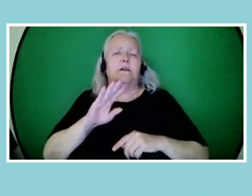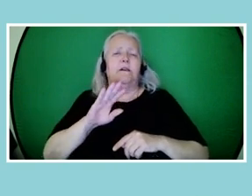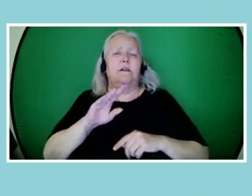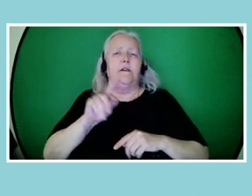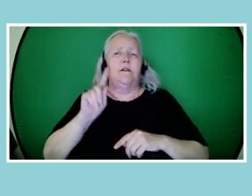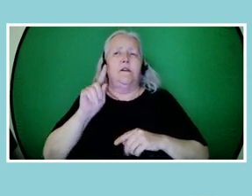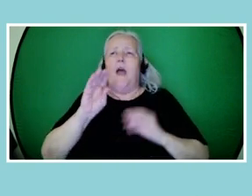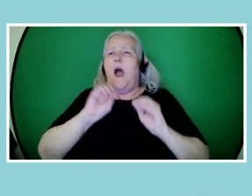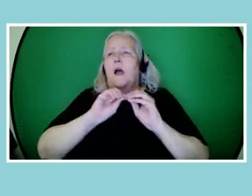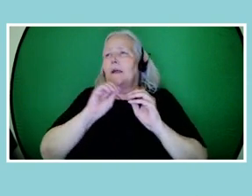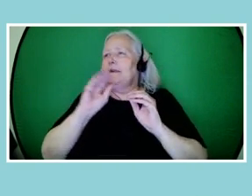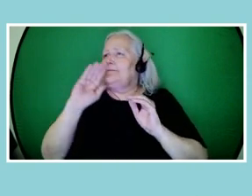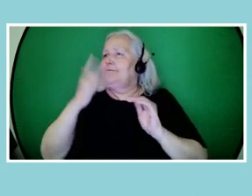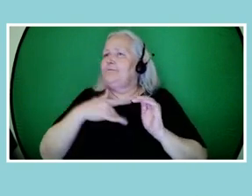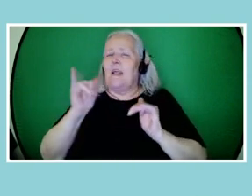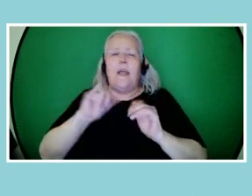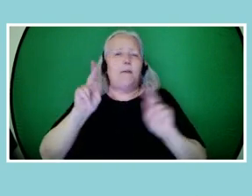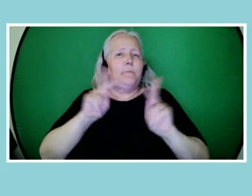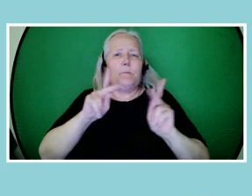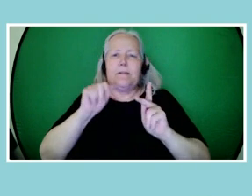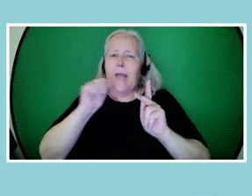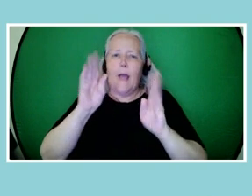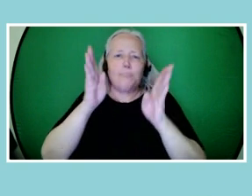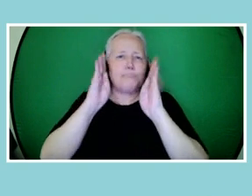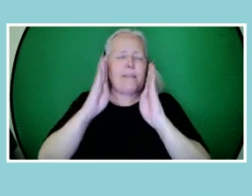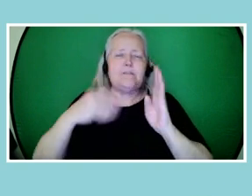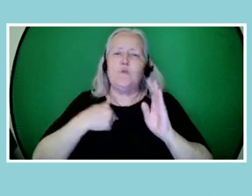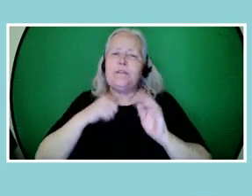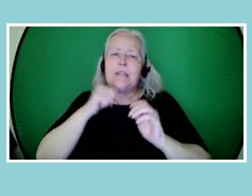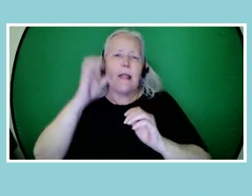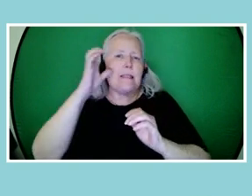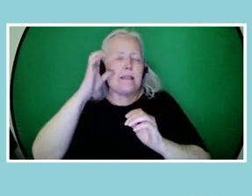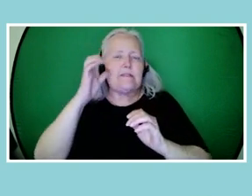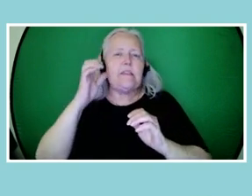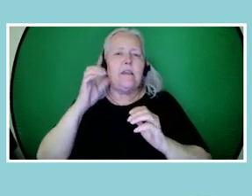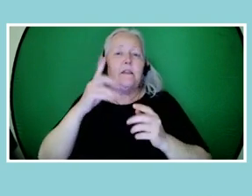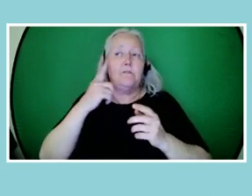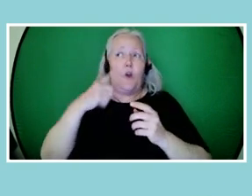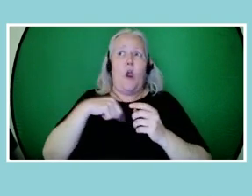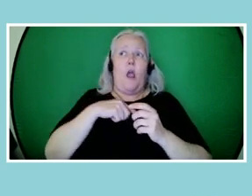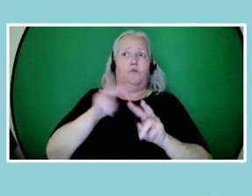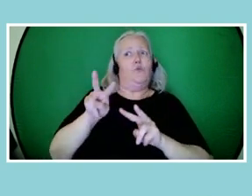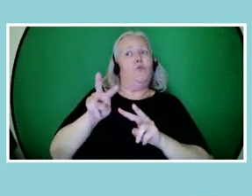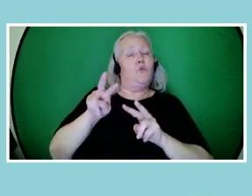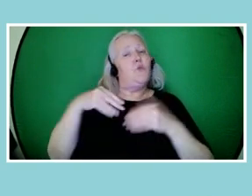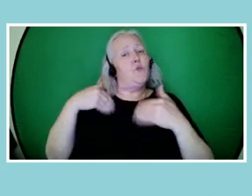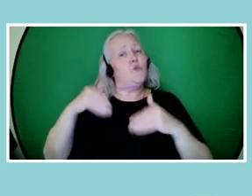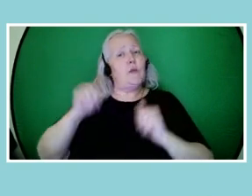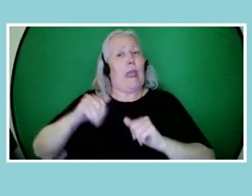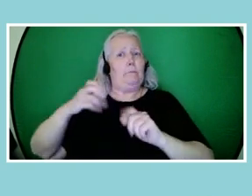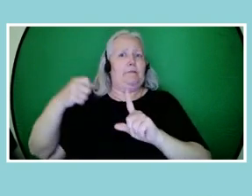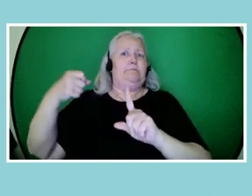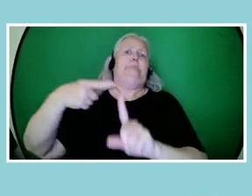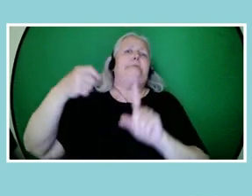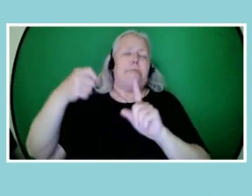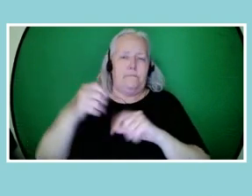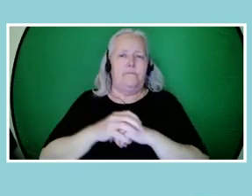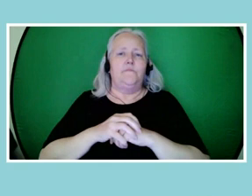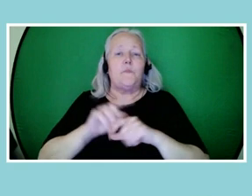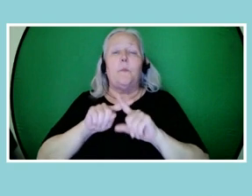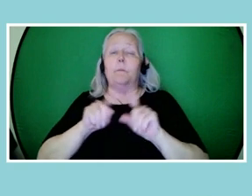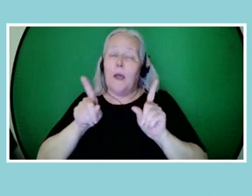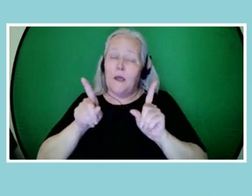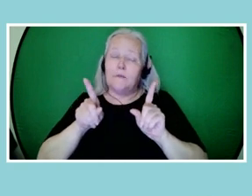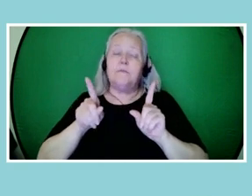listened to can be very provocative to us, right? But also the reality is, and